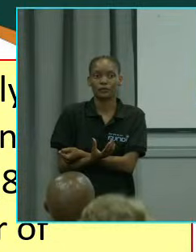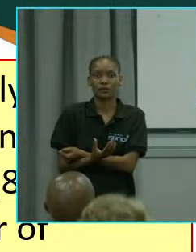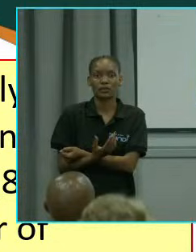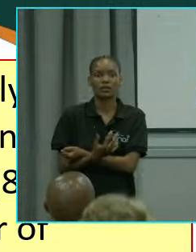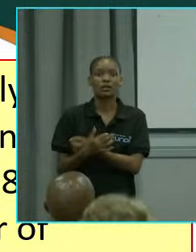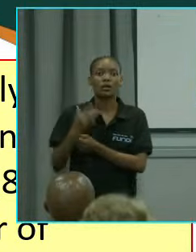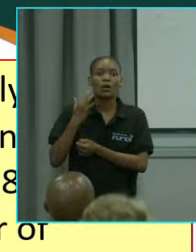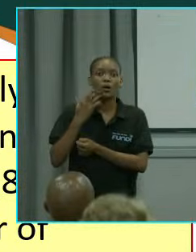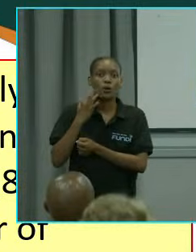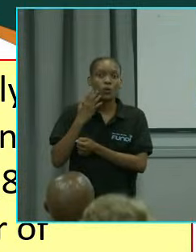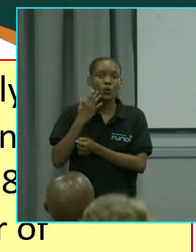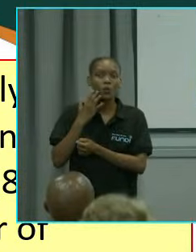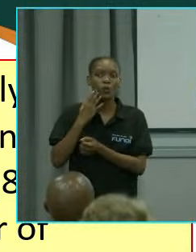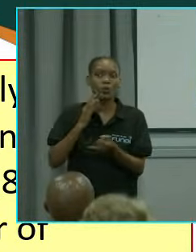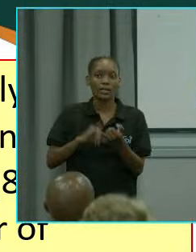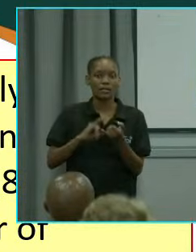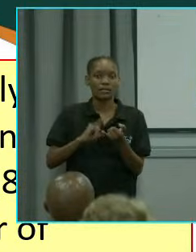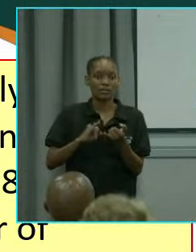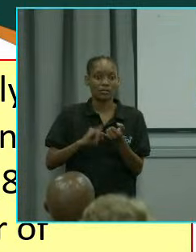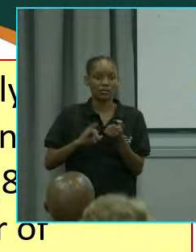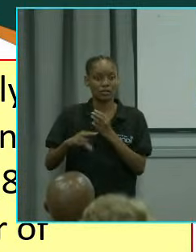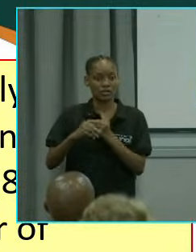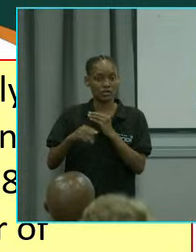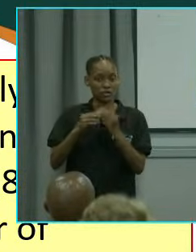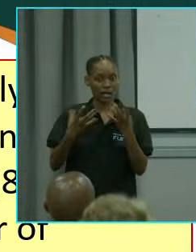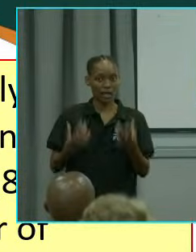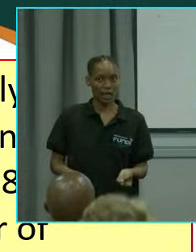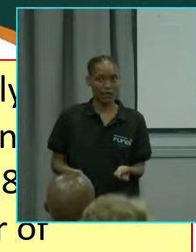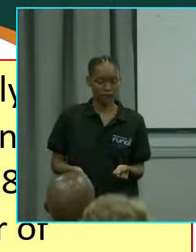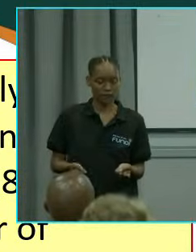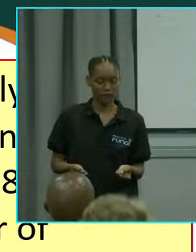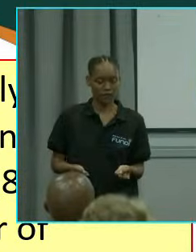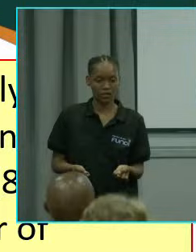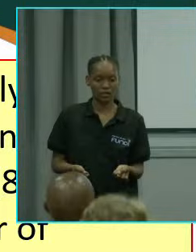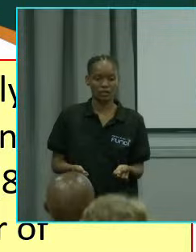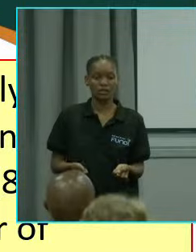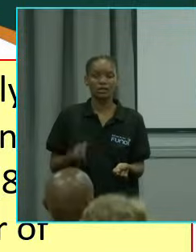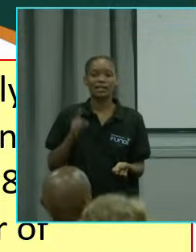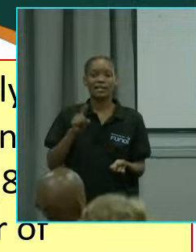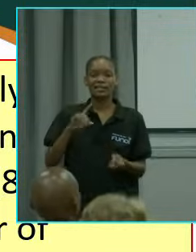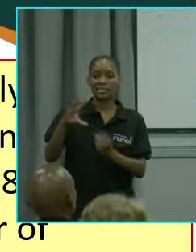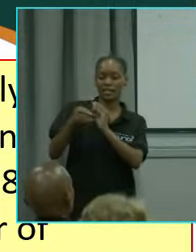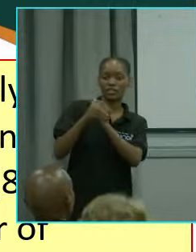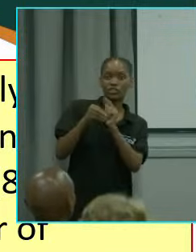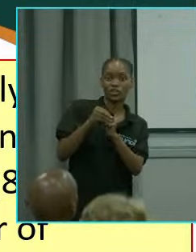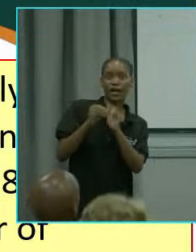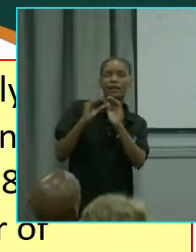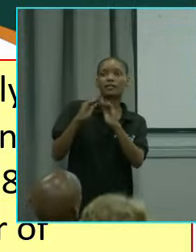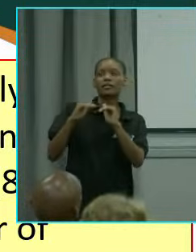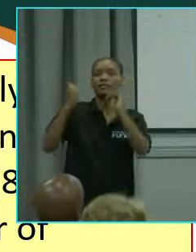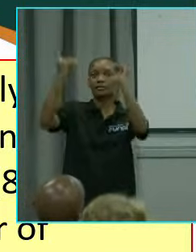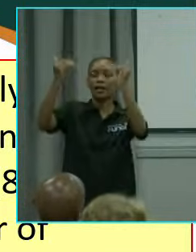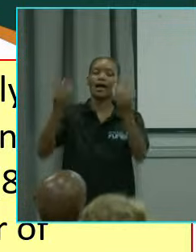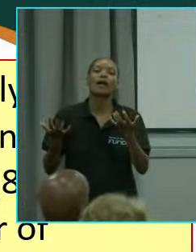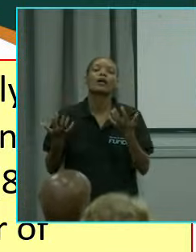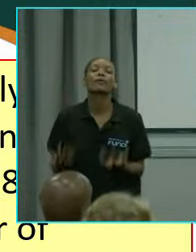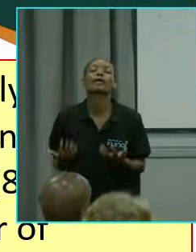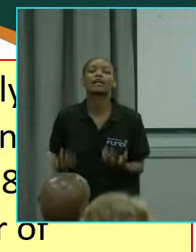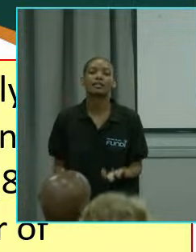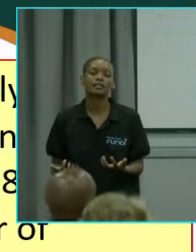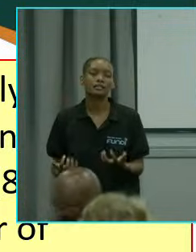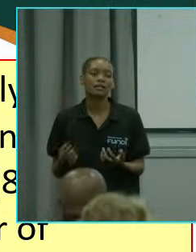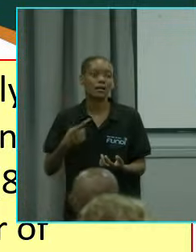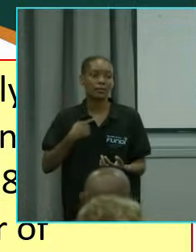they have additional subjects, they tend to be subjects with higher weightings. And I suspect this is because